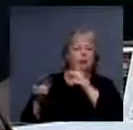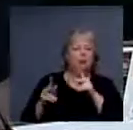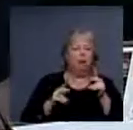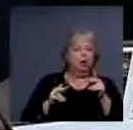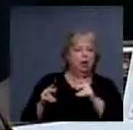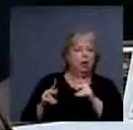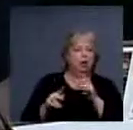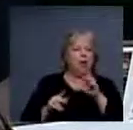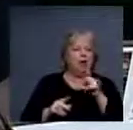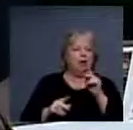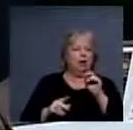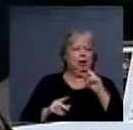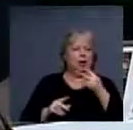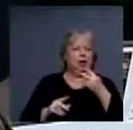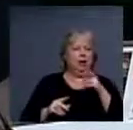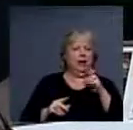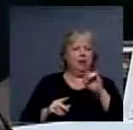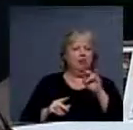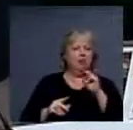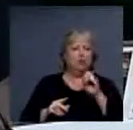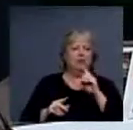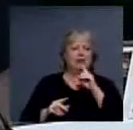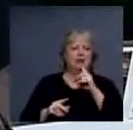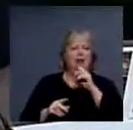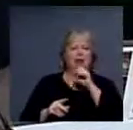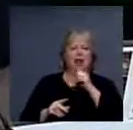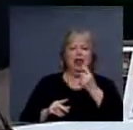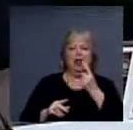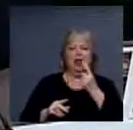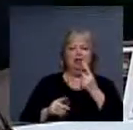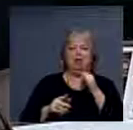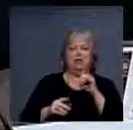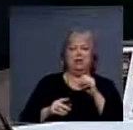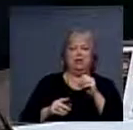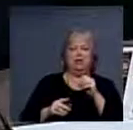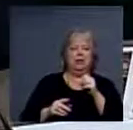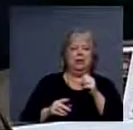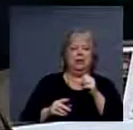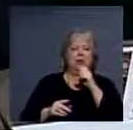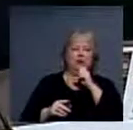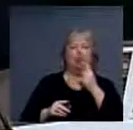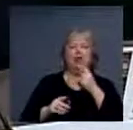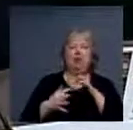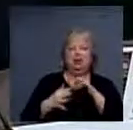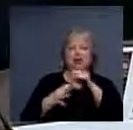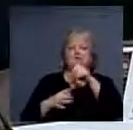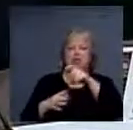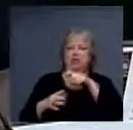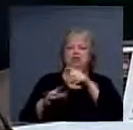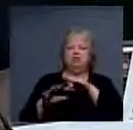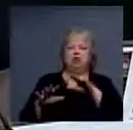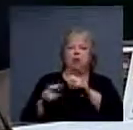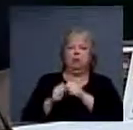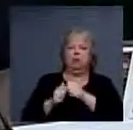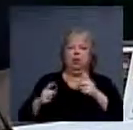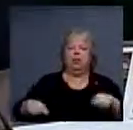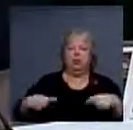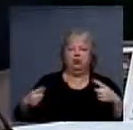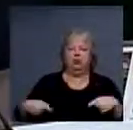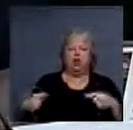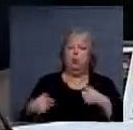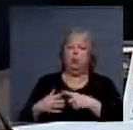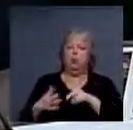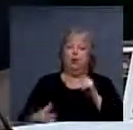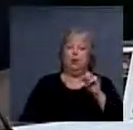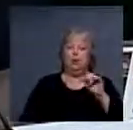party. Catherine's going to be 11 years old. She's a special needs child that is in a wheelchair. And what Catherine wants for her